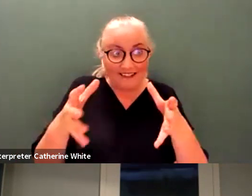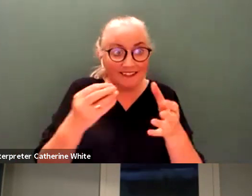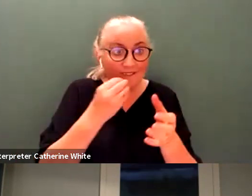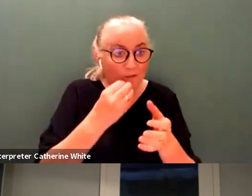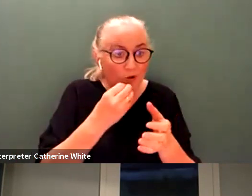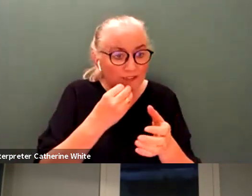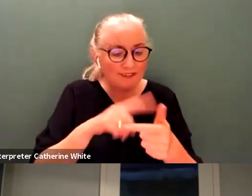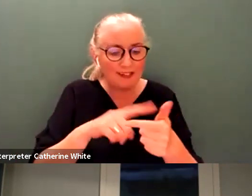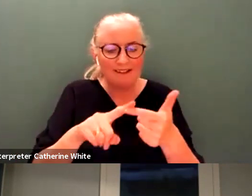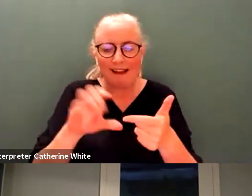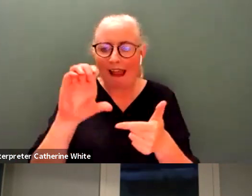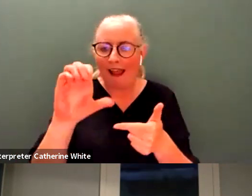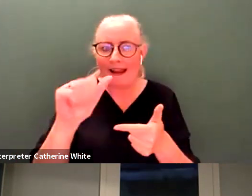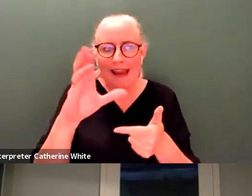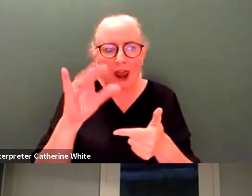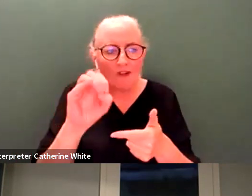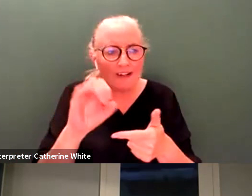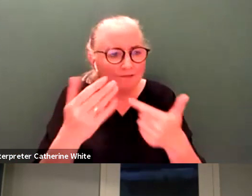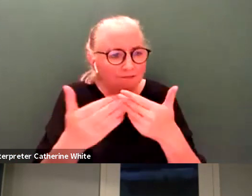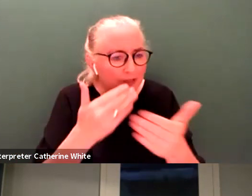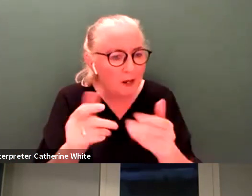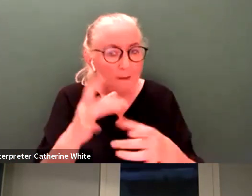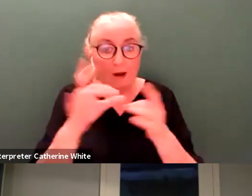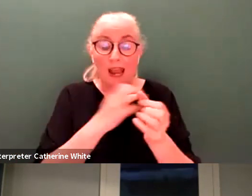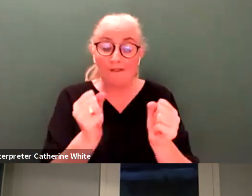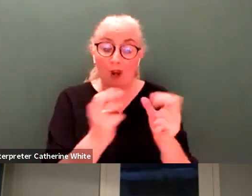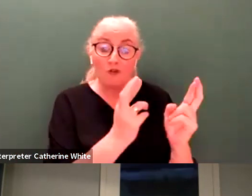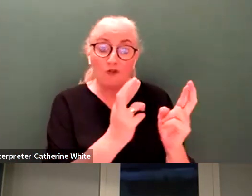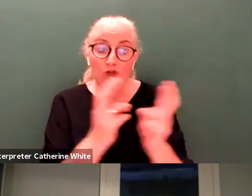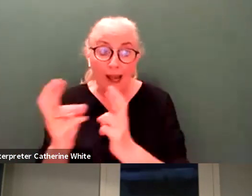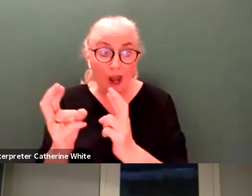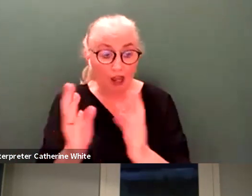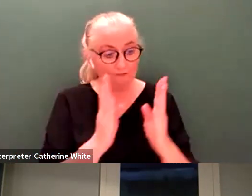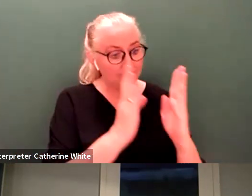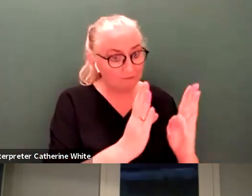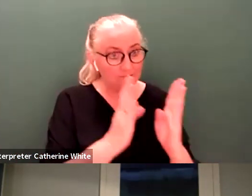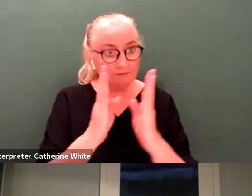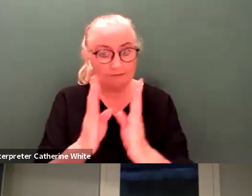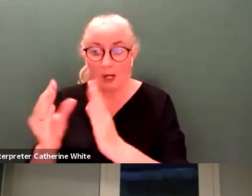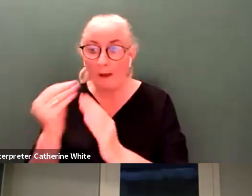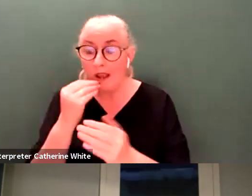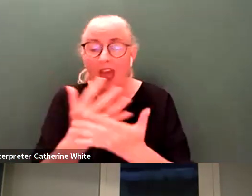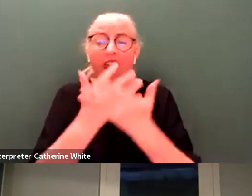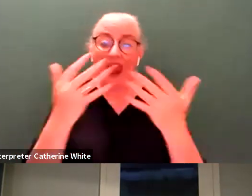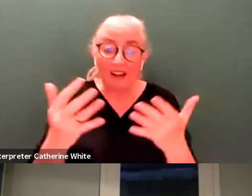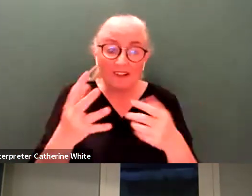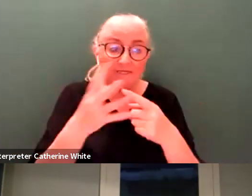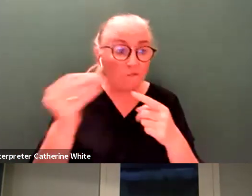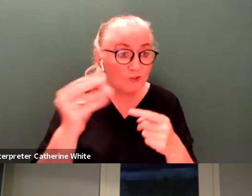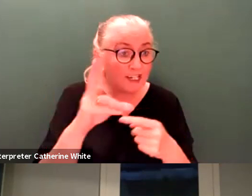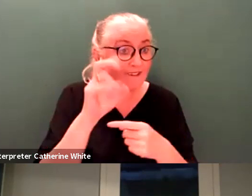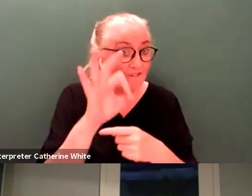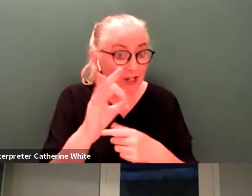where your calories come from, making sure you have regular meals, lots of fruits and vegetables and